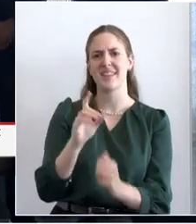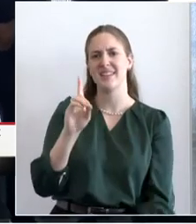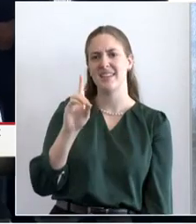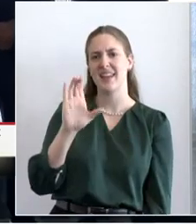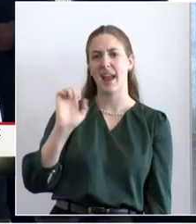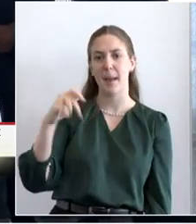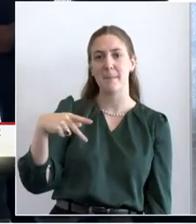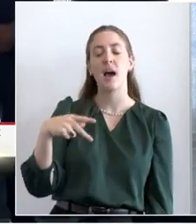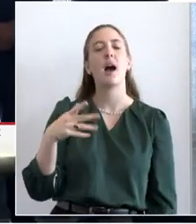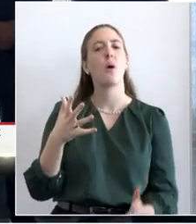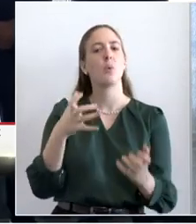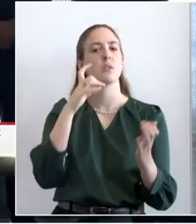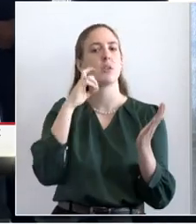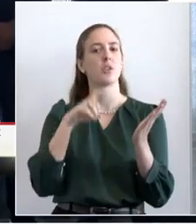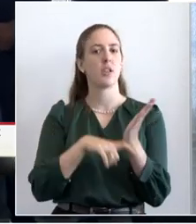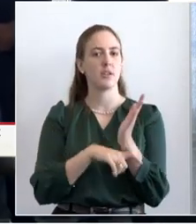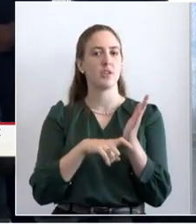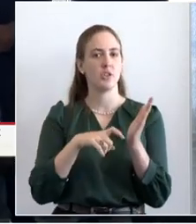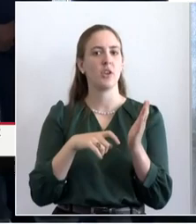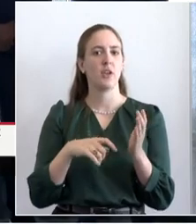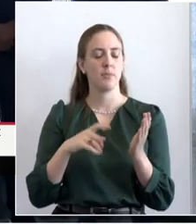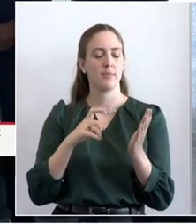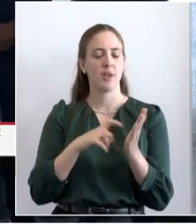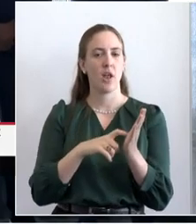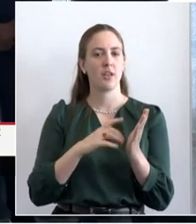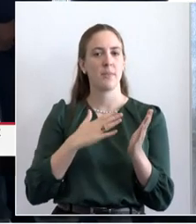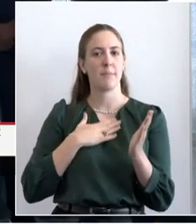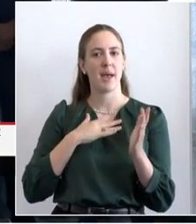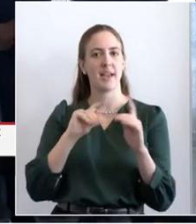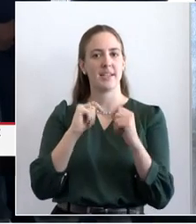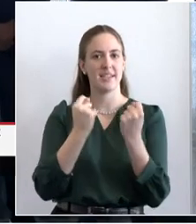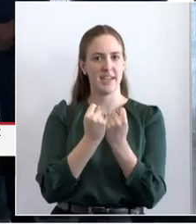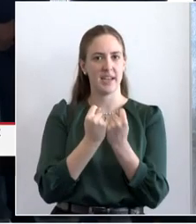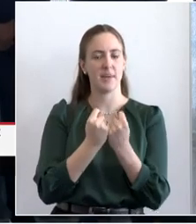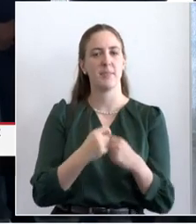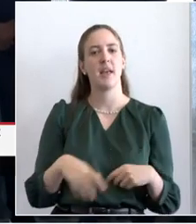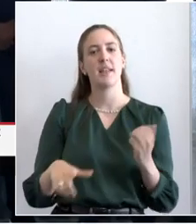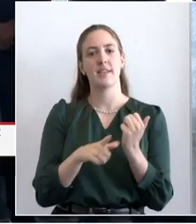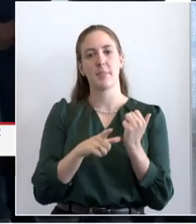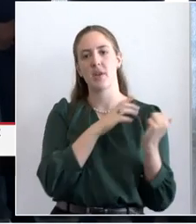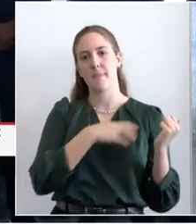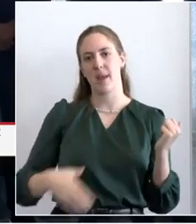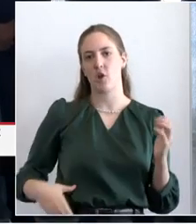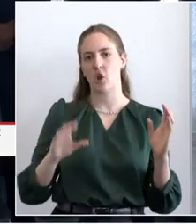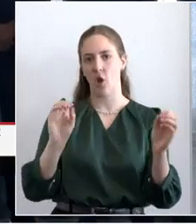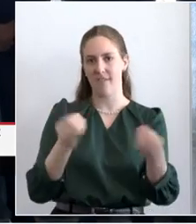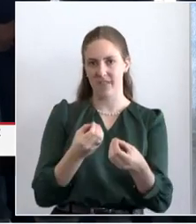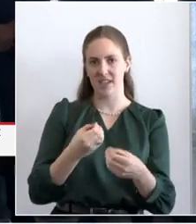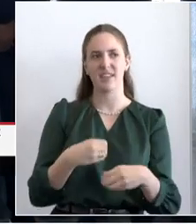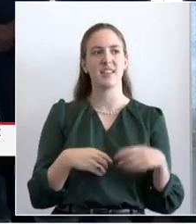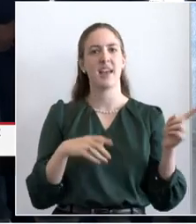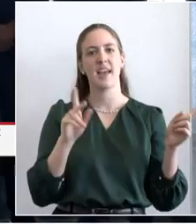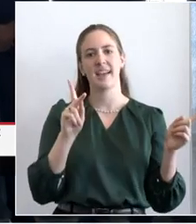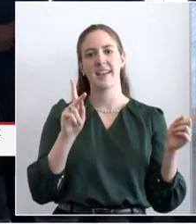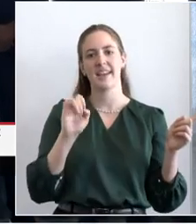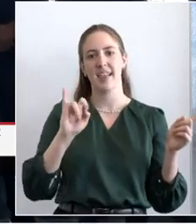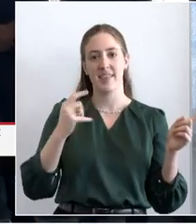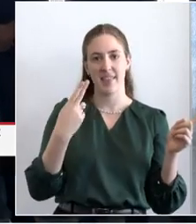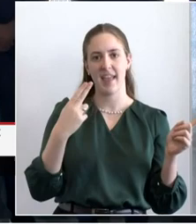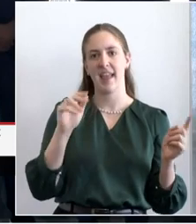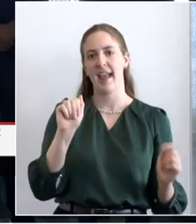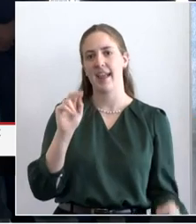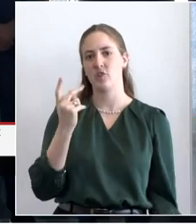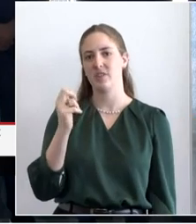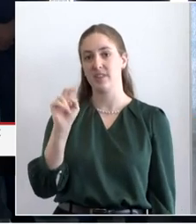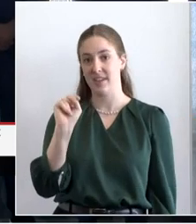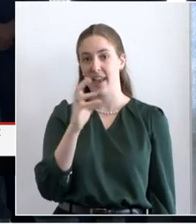I also want to acknowledge my team, the Deputy Mayor's Office, Deputy Mayor Keith Anderson, and Sabangale Cook, who is the